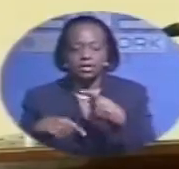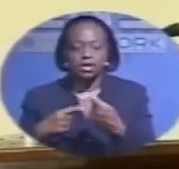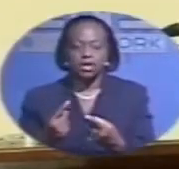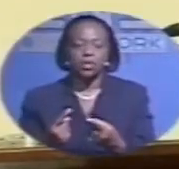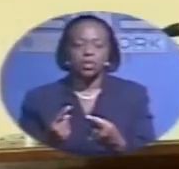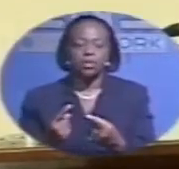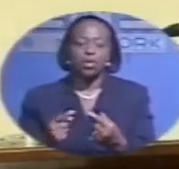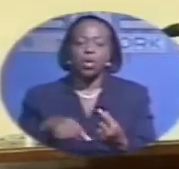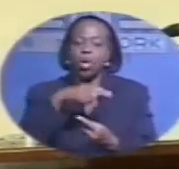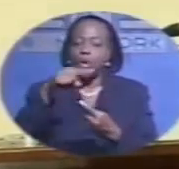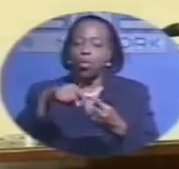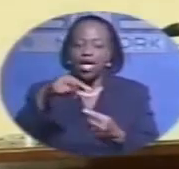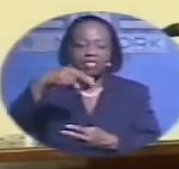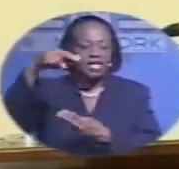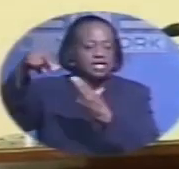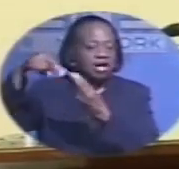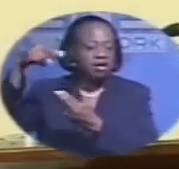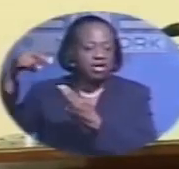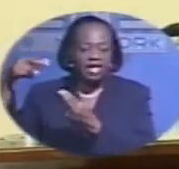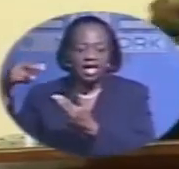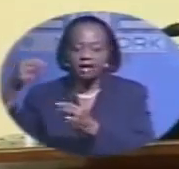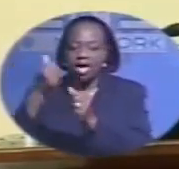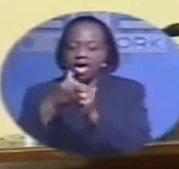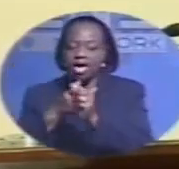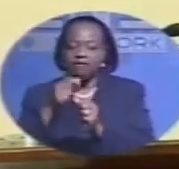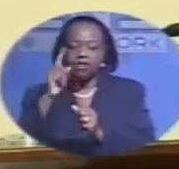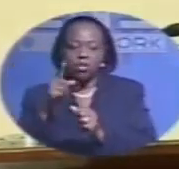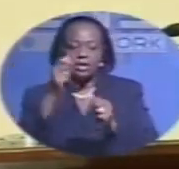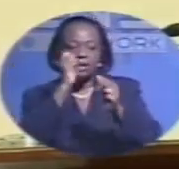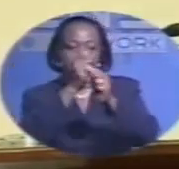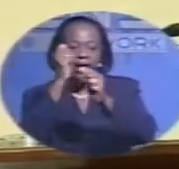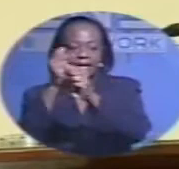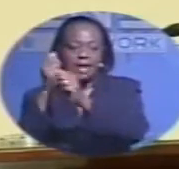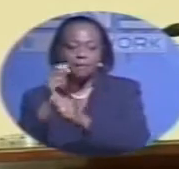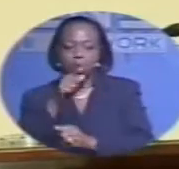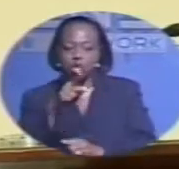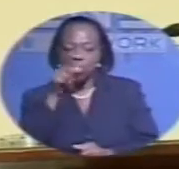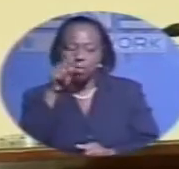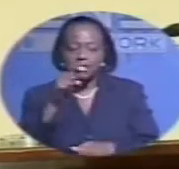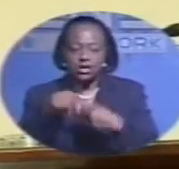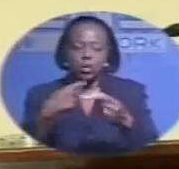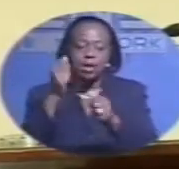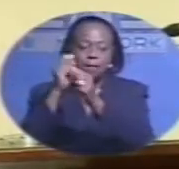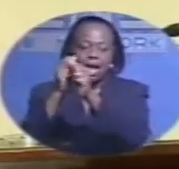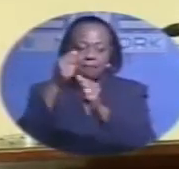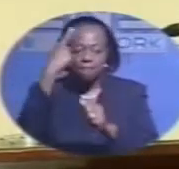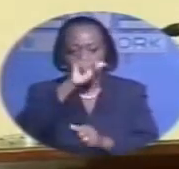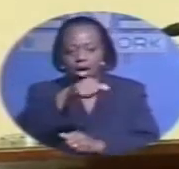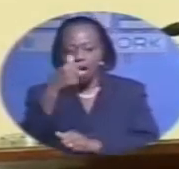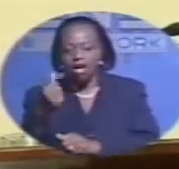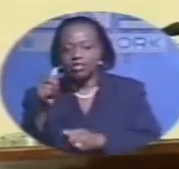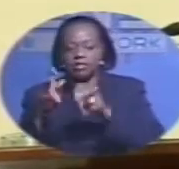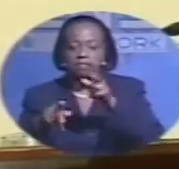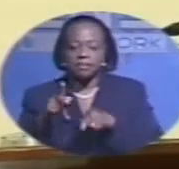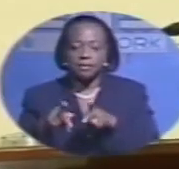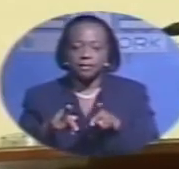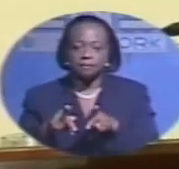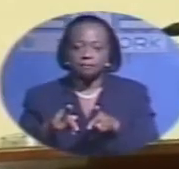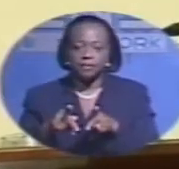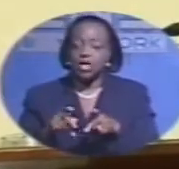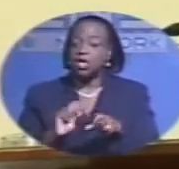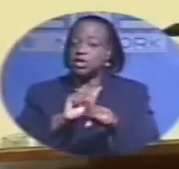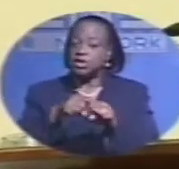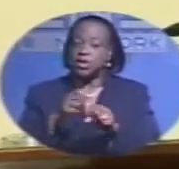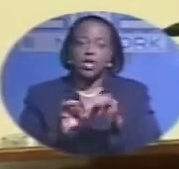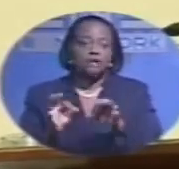And when there's a hurricane and everybody's boarding up, you got to go board up for other people. So I want those of you who are not Defense